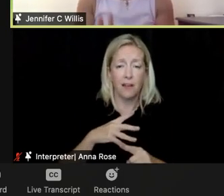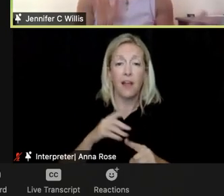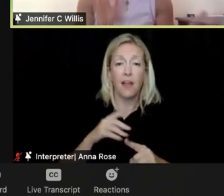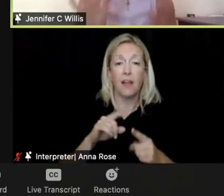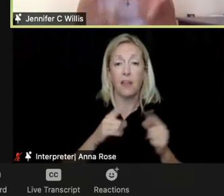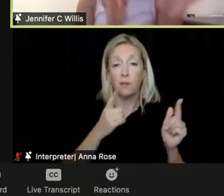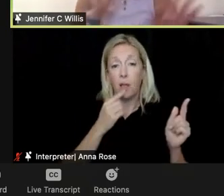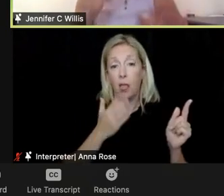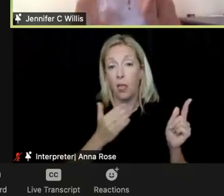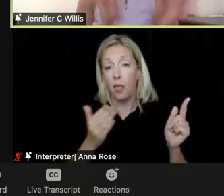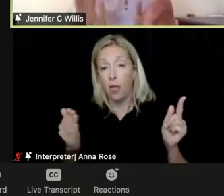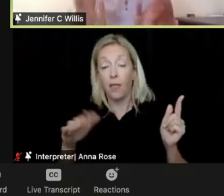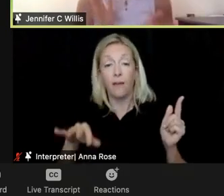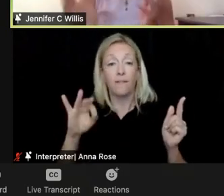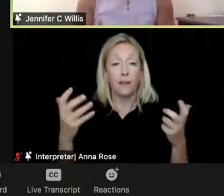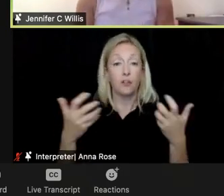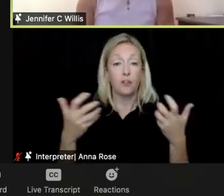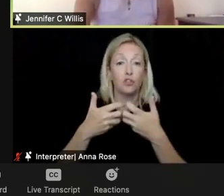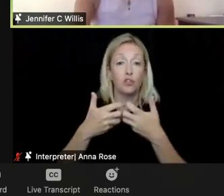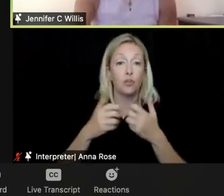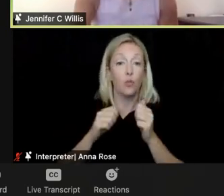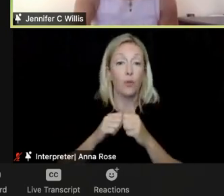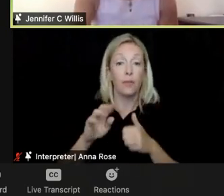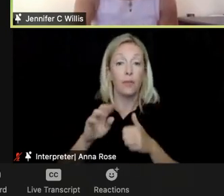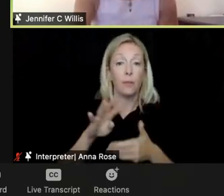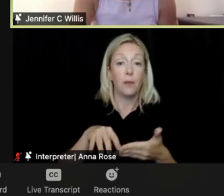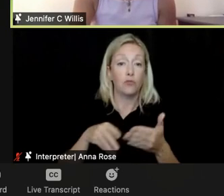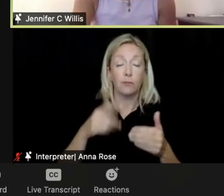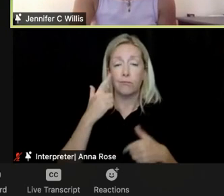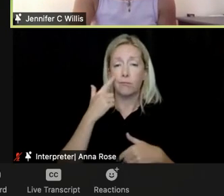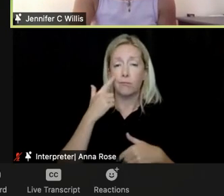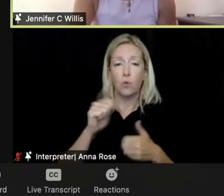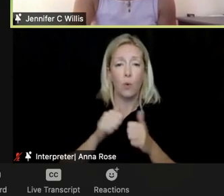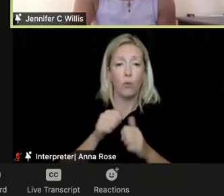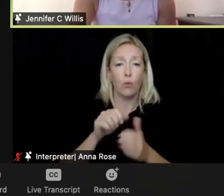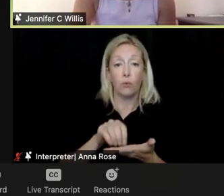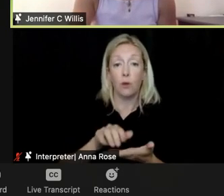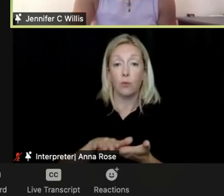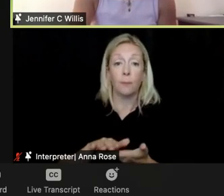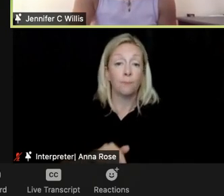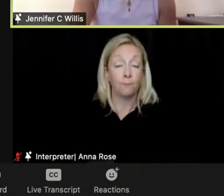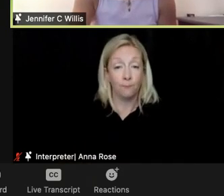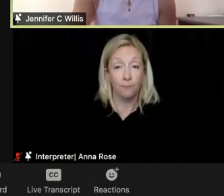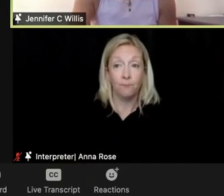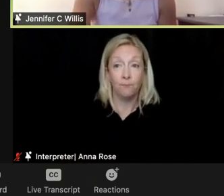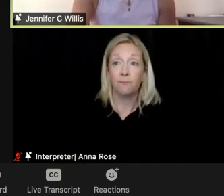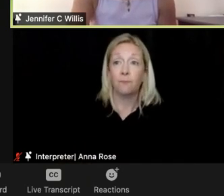is really just a however meets your needs kind of document.